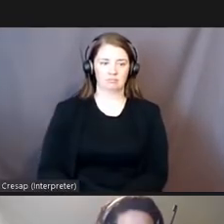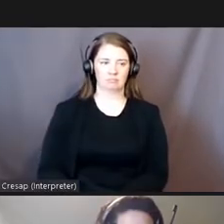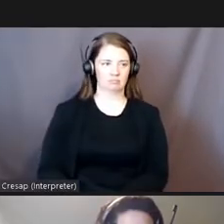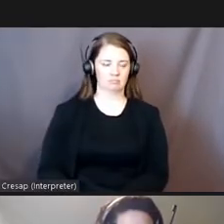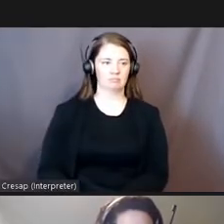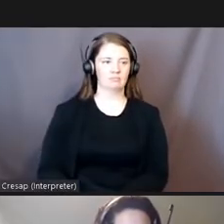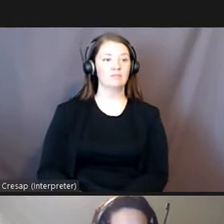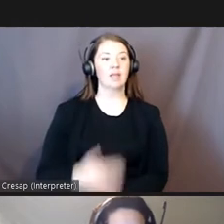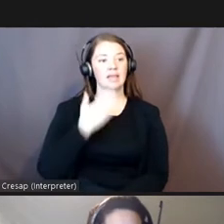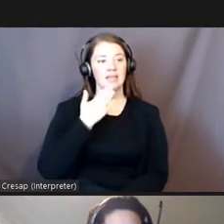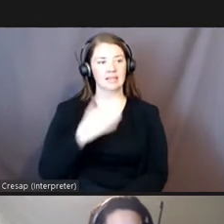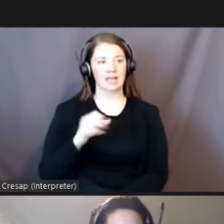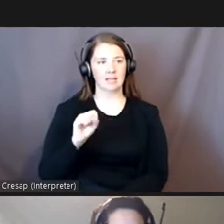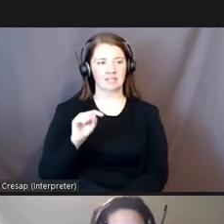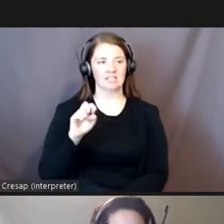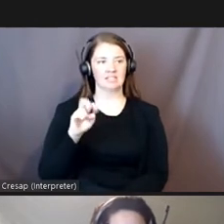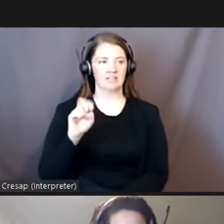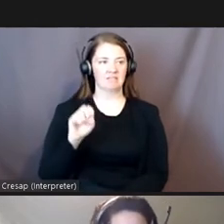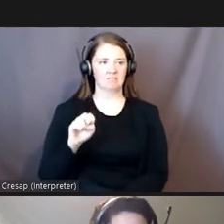Thanks, Steve.